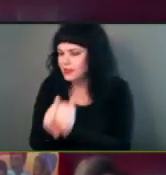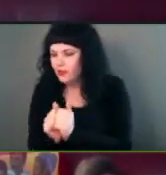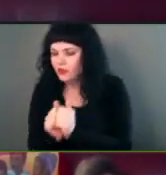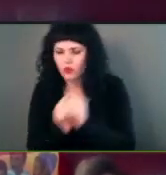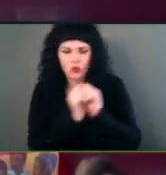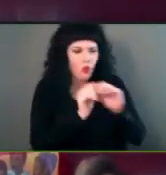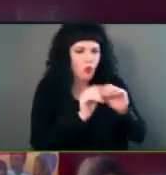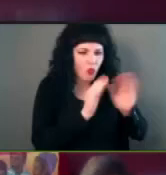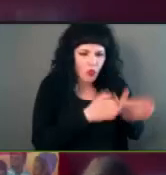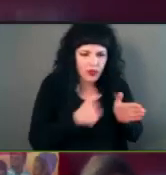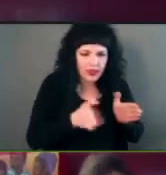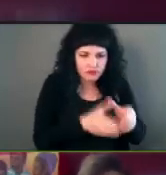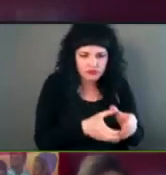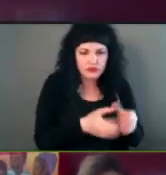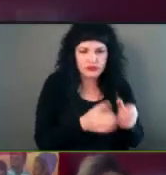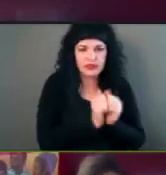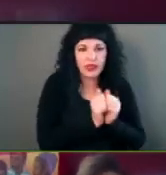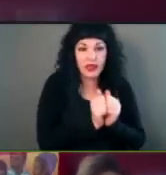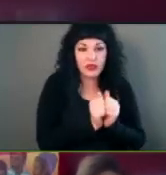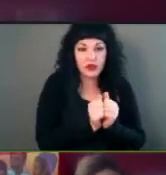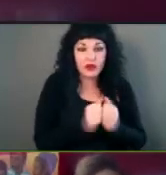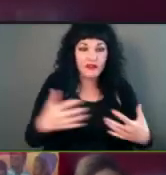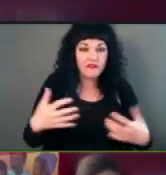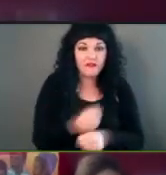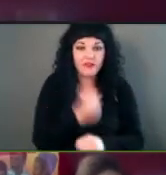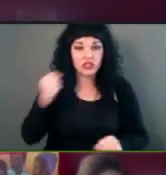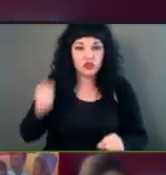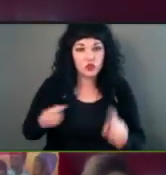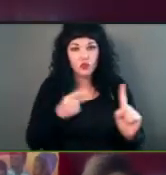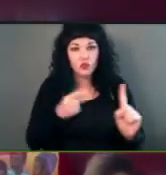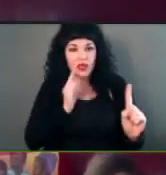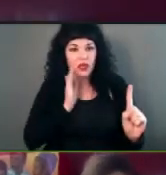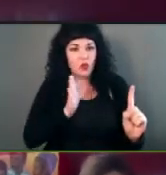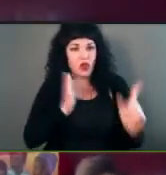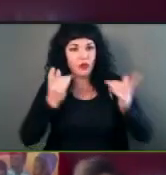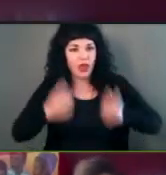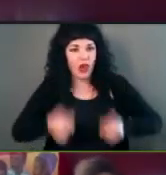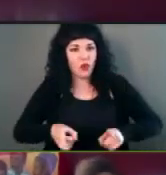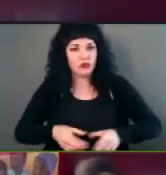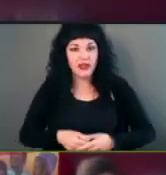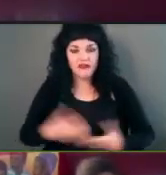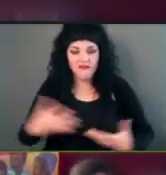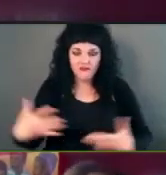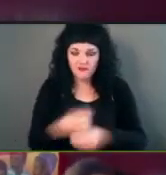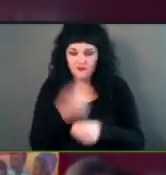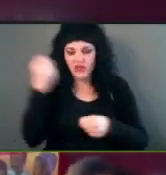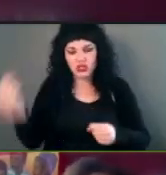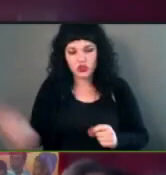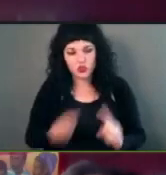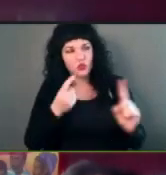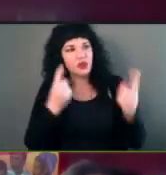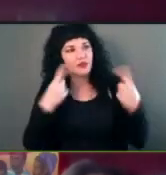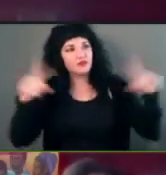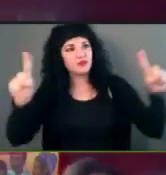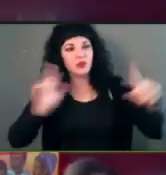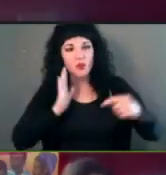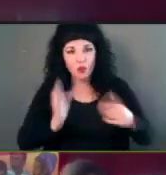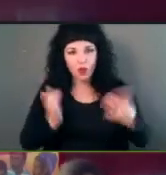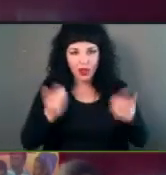ours. Victory will come through this process as we seek our power and to use